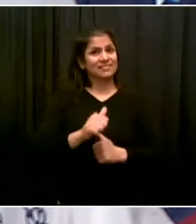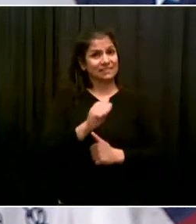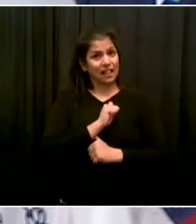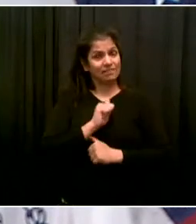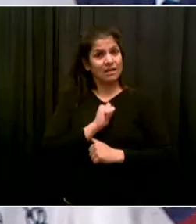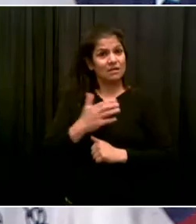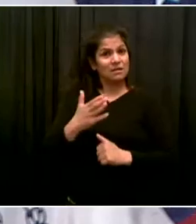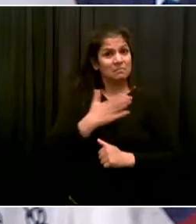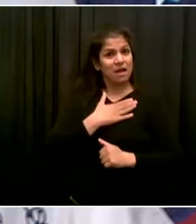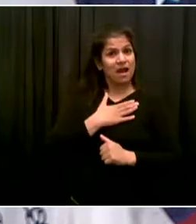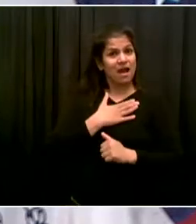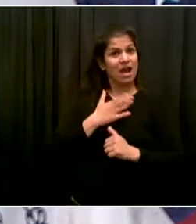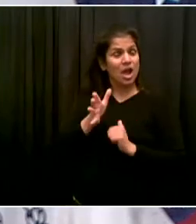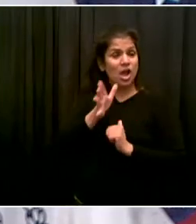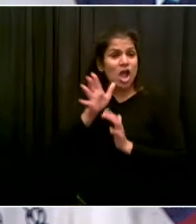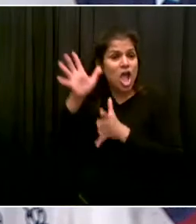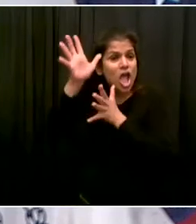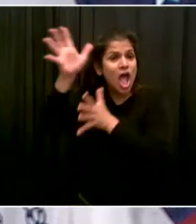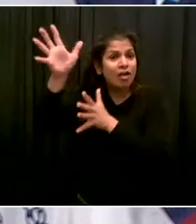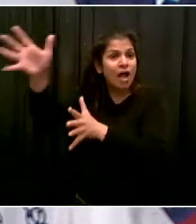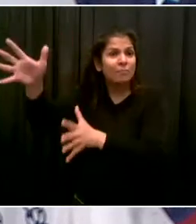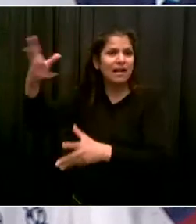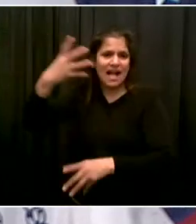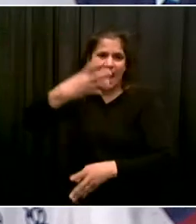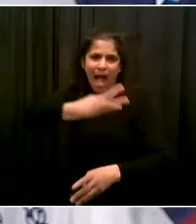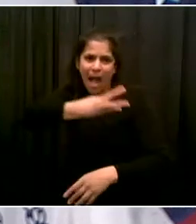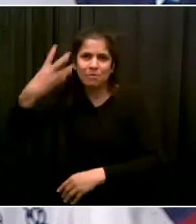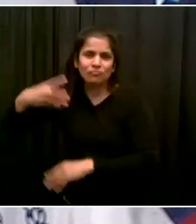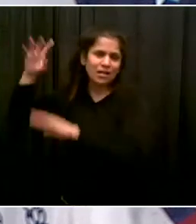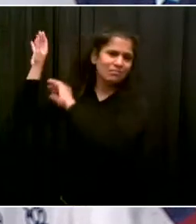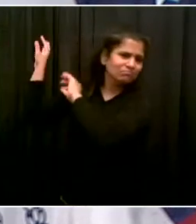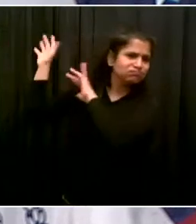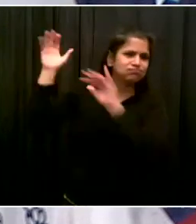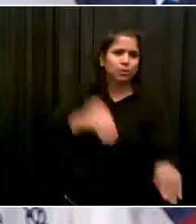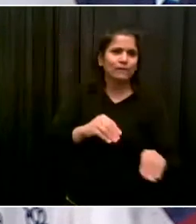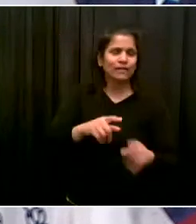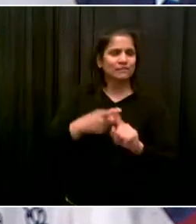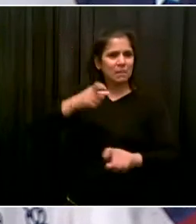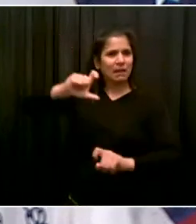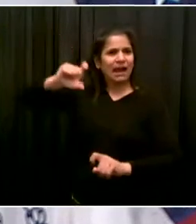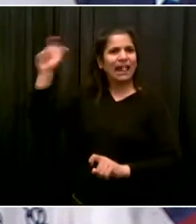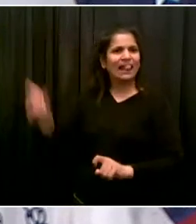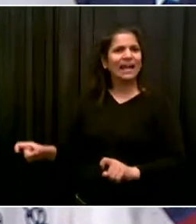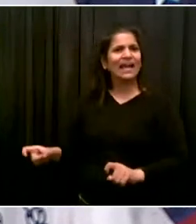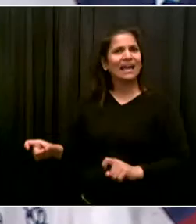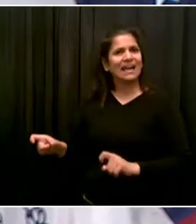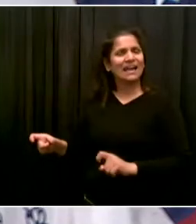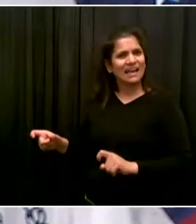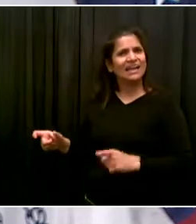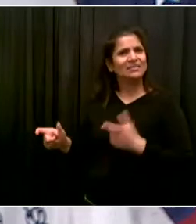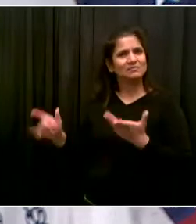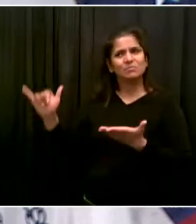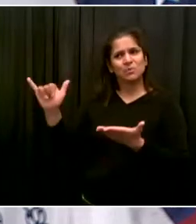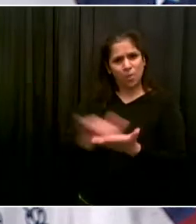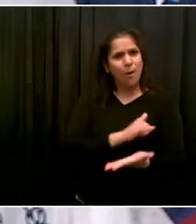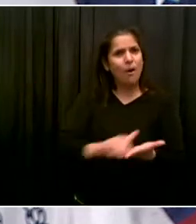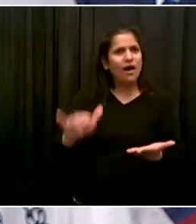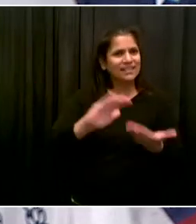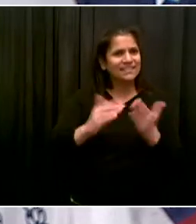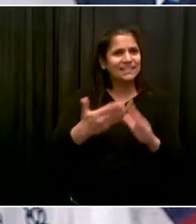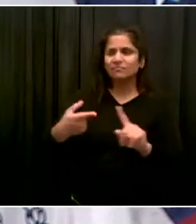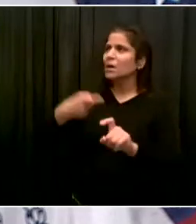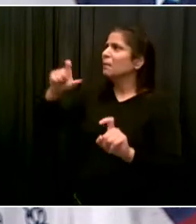great. So this city has been through so much, and even though there are those out there who try